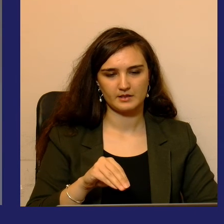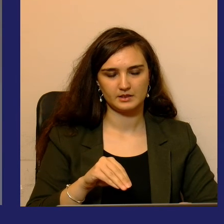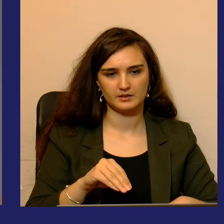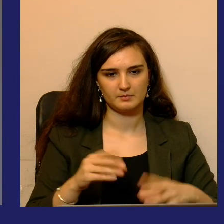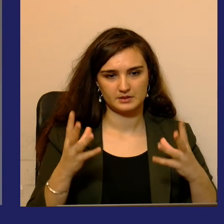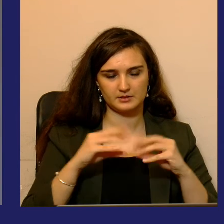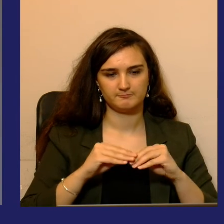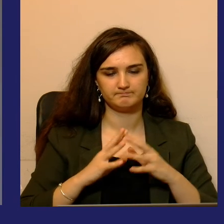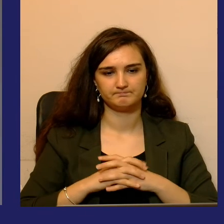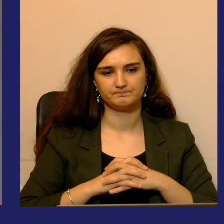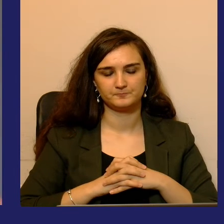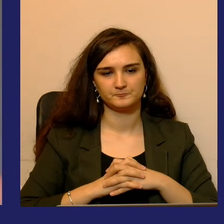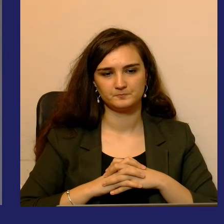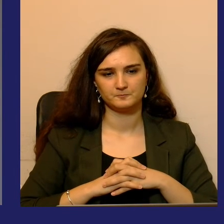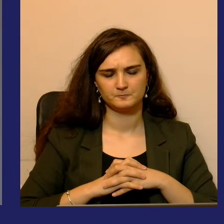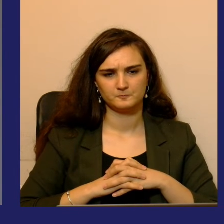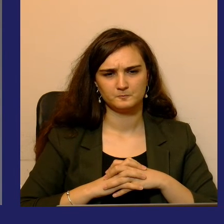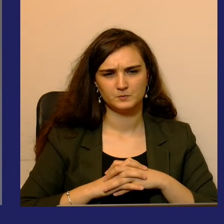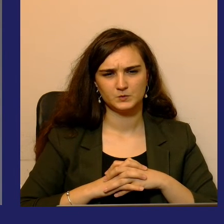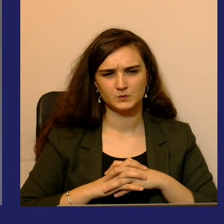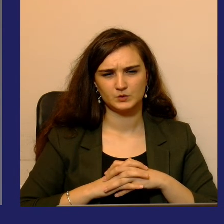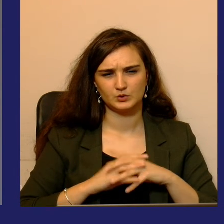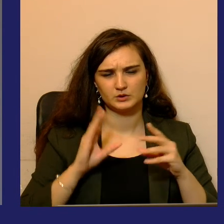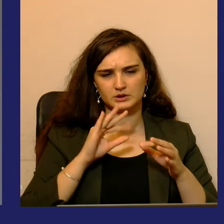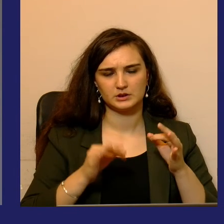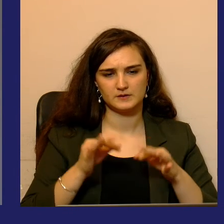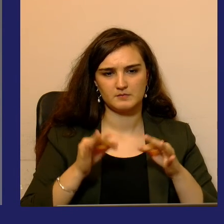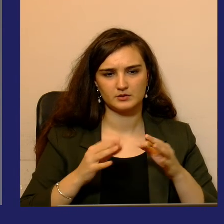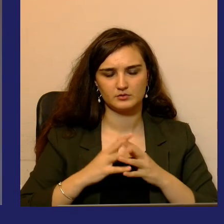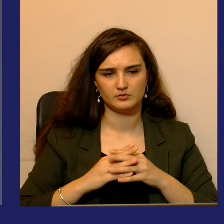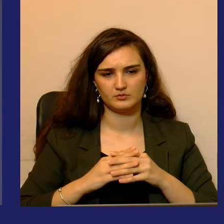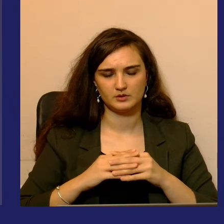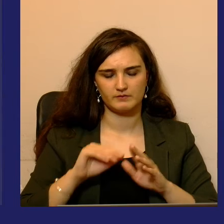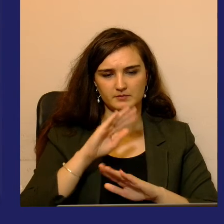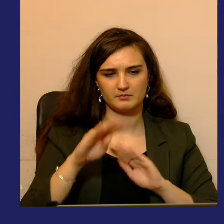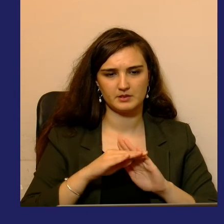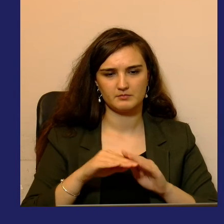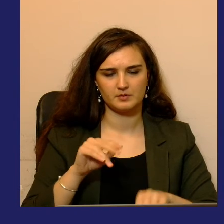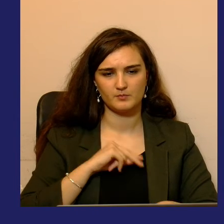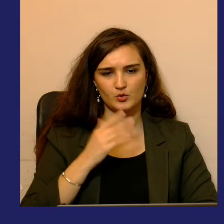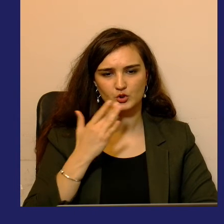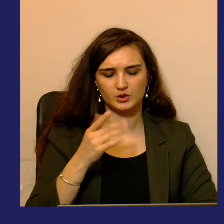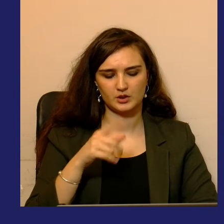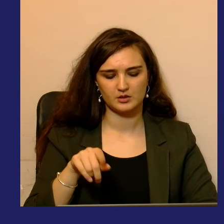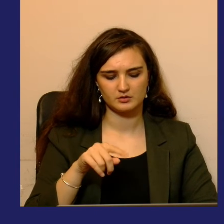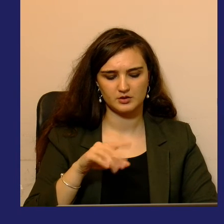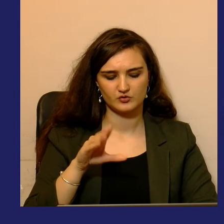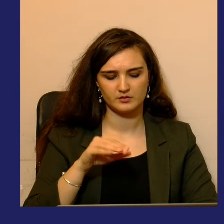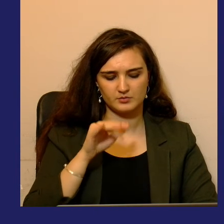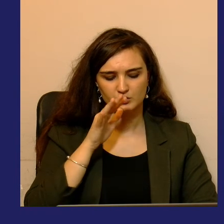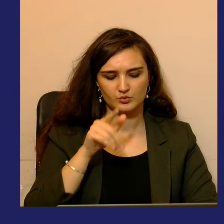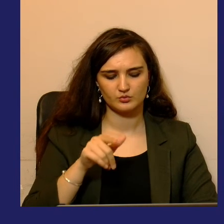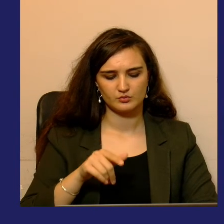judiciary coming under pressure, political pressure during elections, it can help to have international or